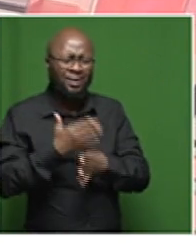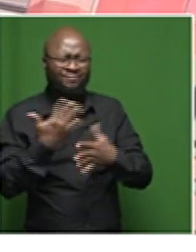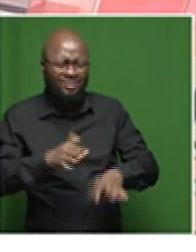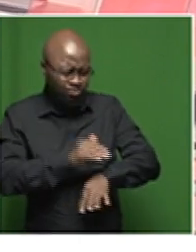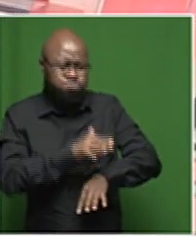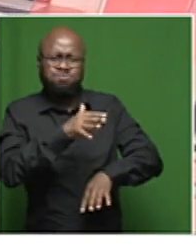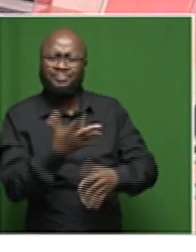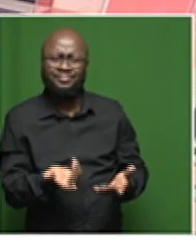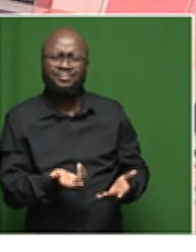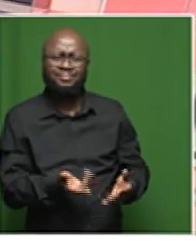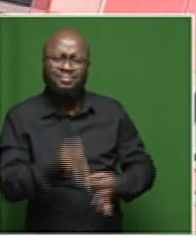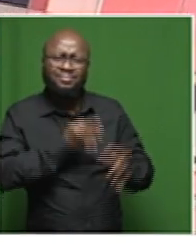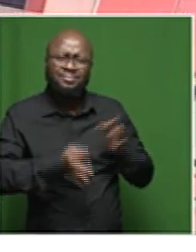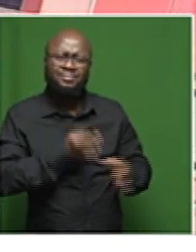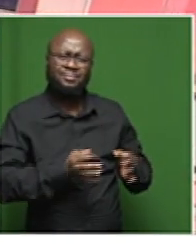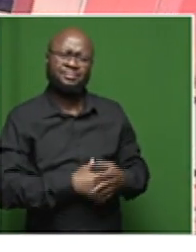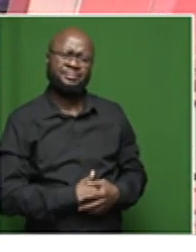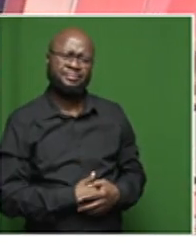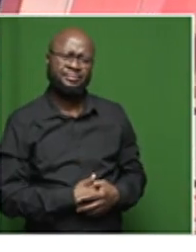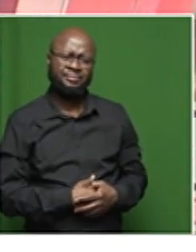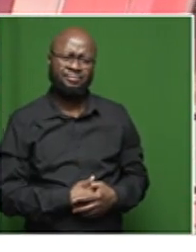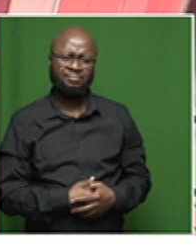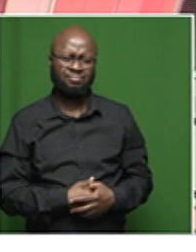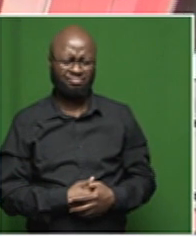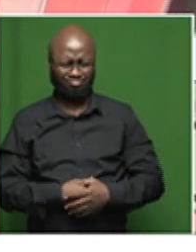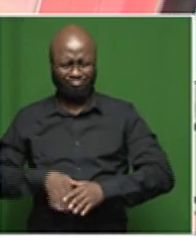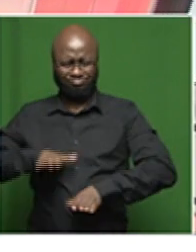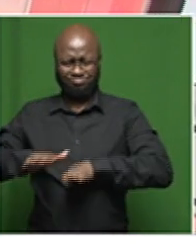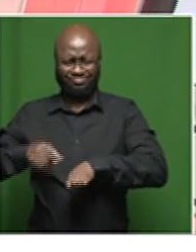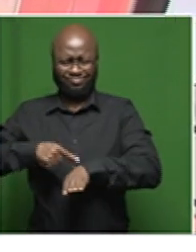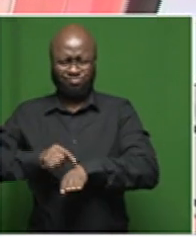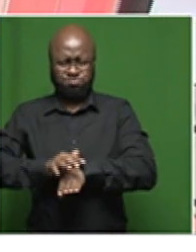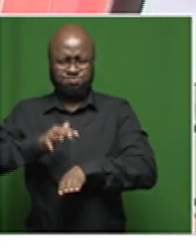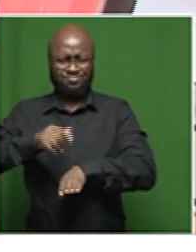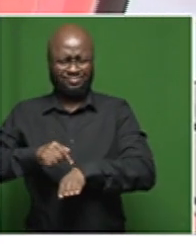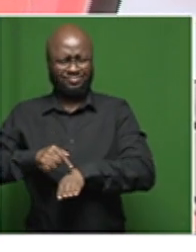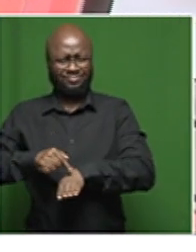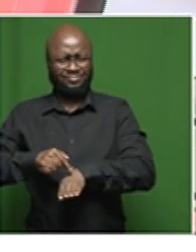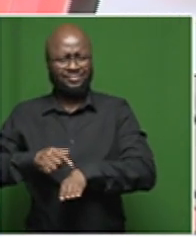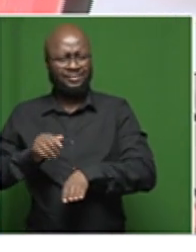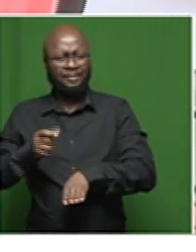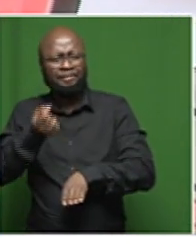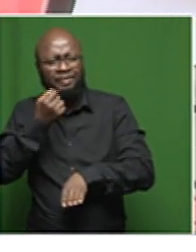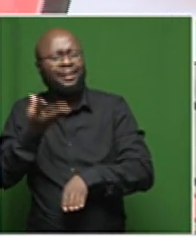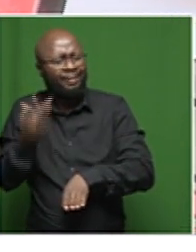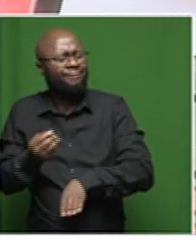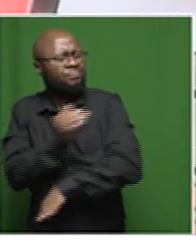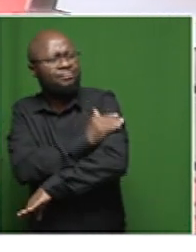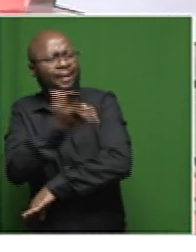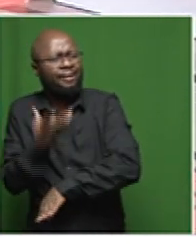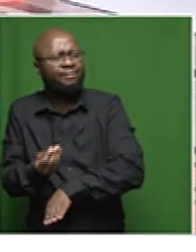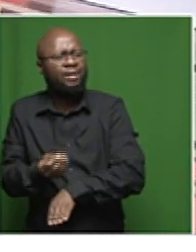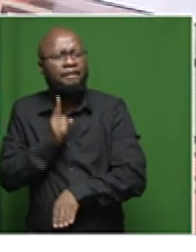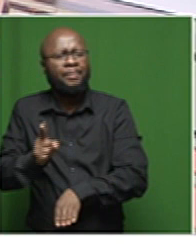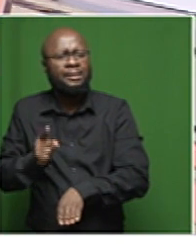Doc, the issue of swollen feet and swollen legs says that he's been diagnosed with hypertension, is on treatment, but has this dizziness,